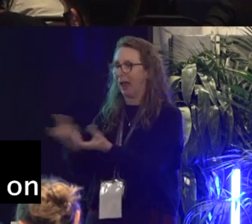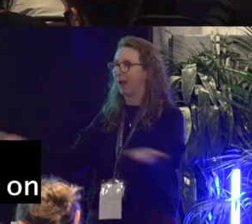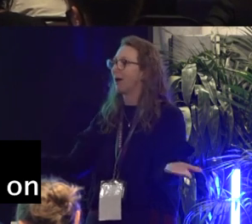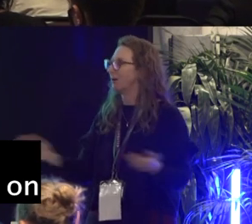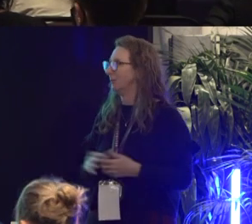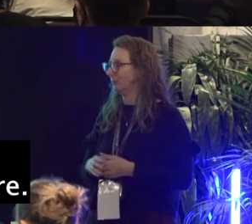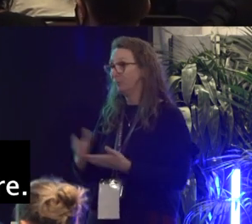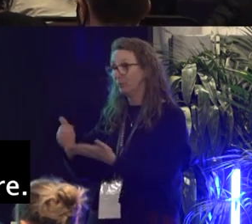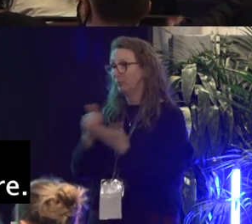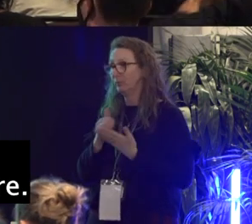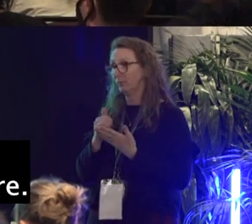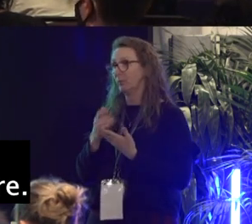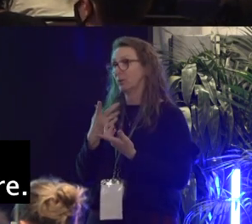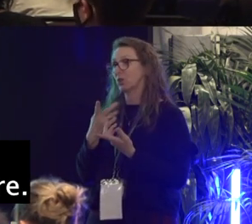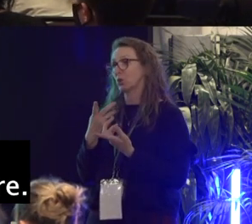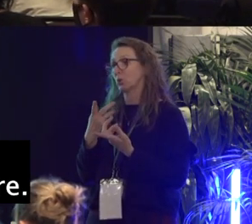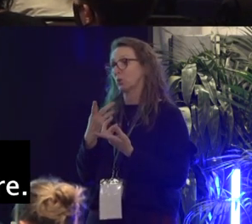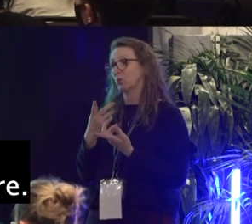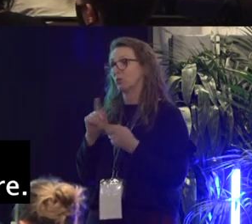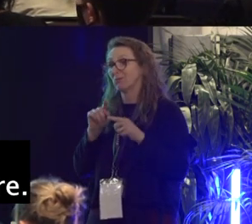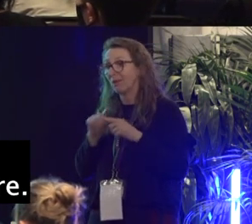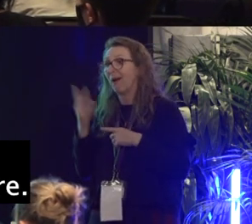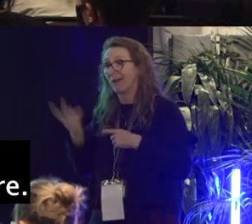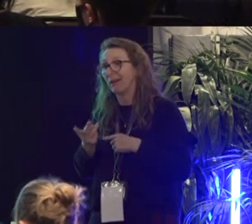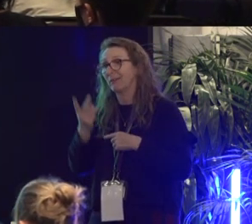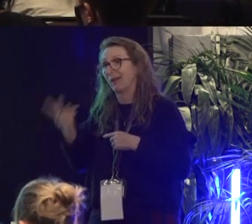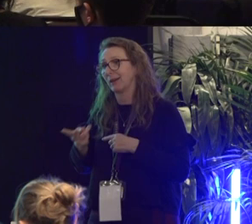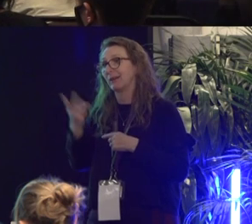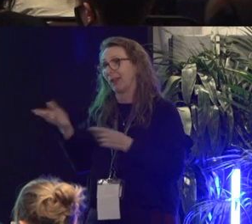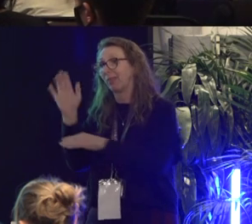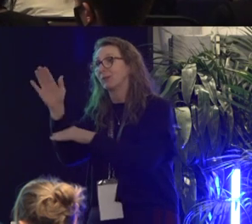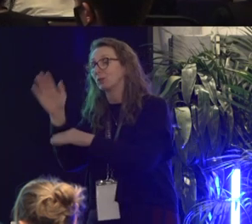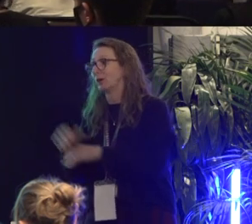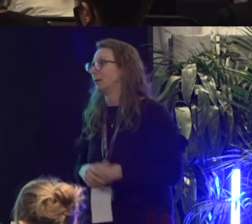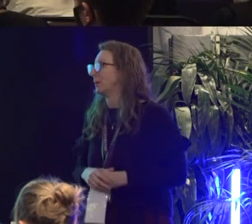to be able to go on to do this again and again and again in the future.